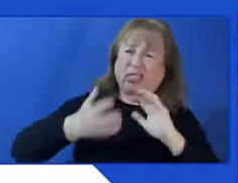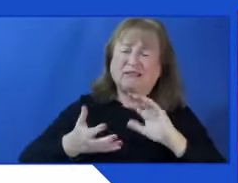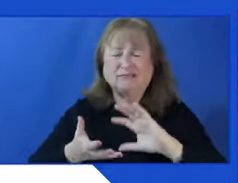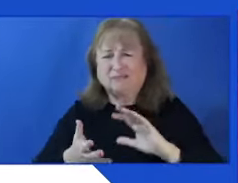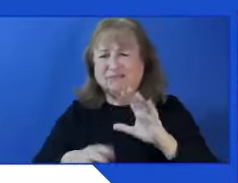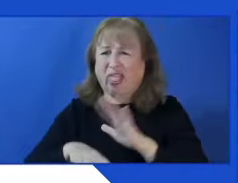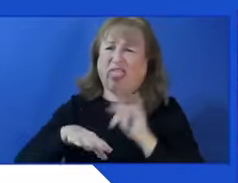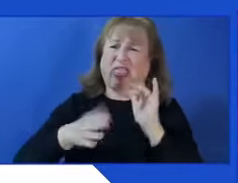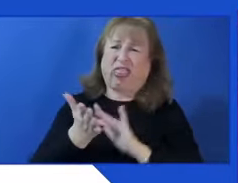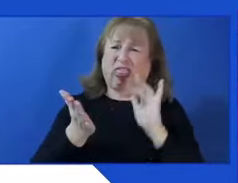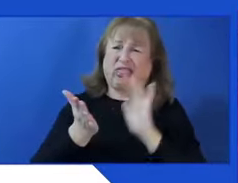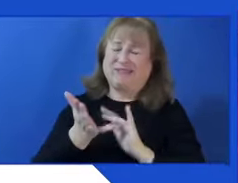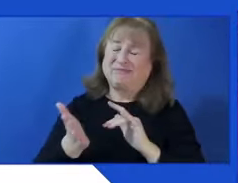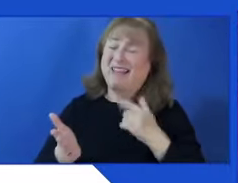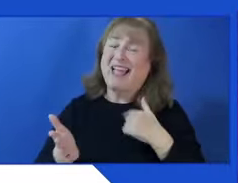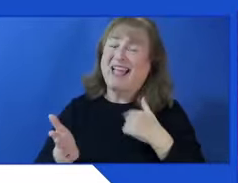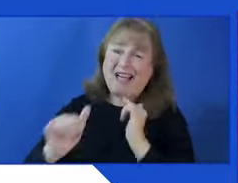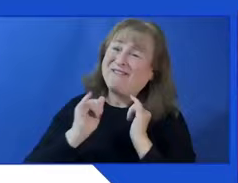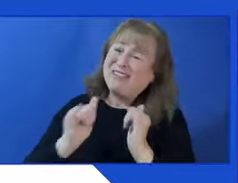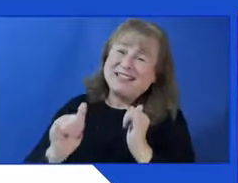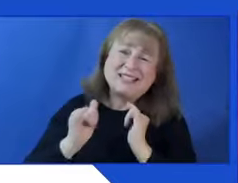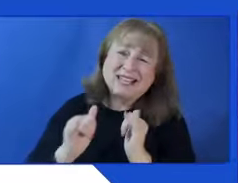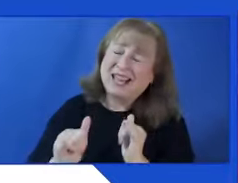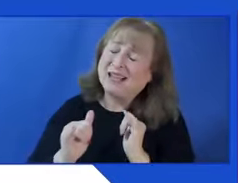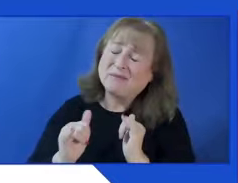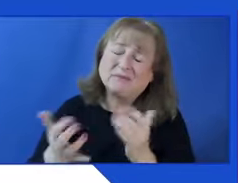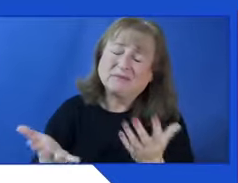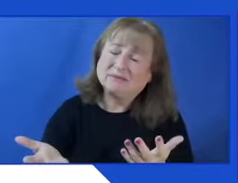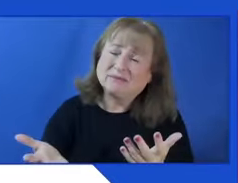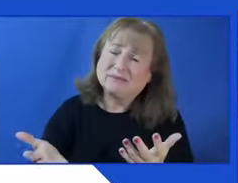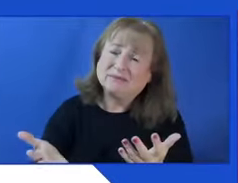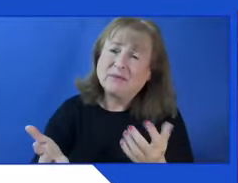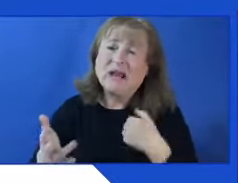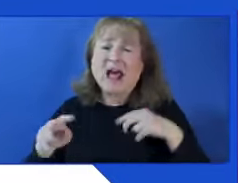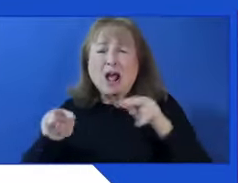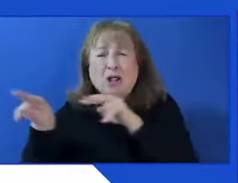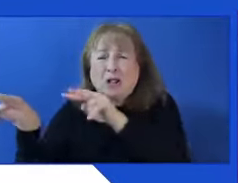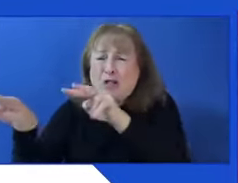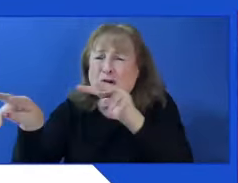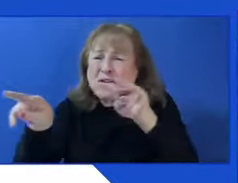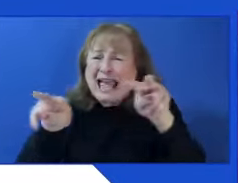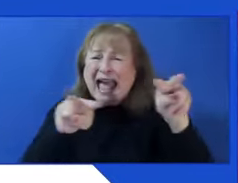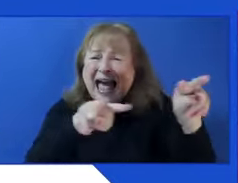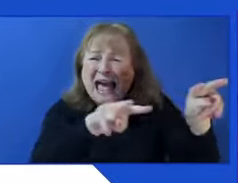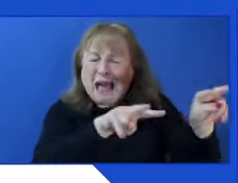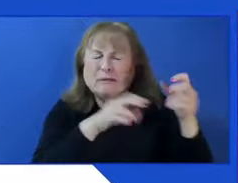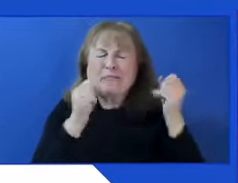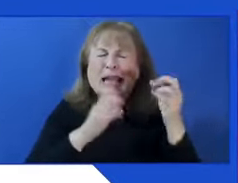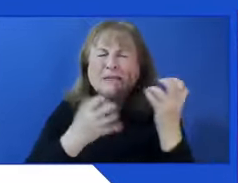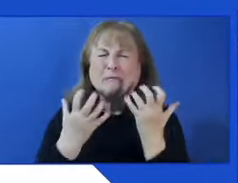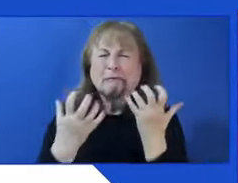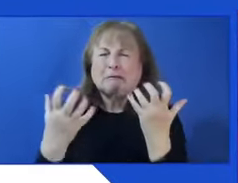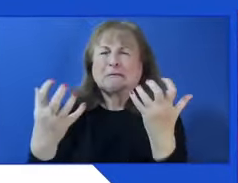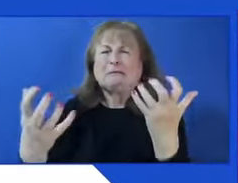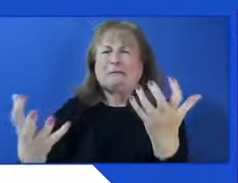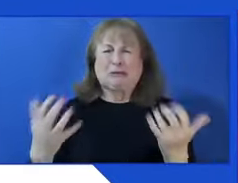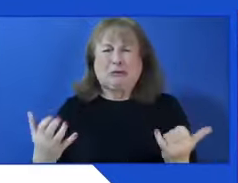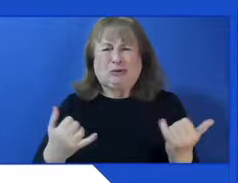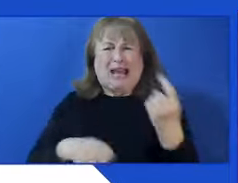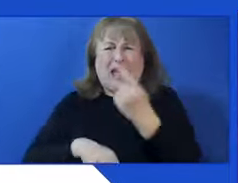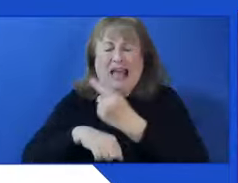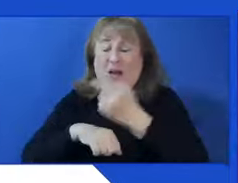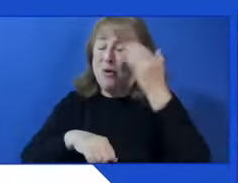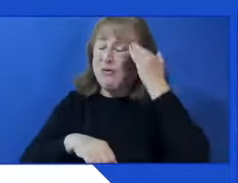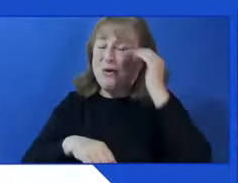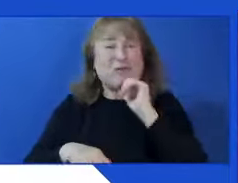know because I do too. But looking out at all of us today, we also know that we are